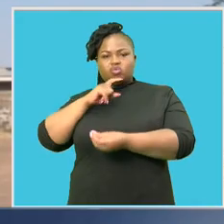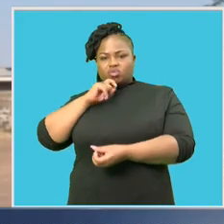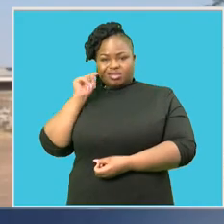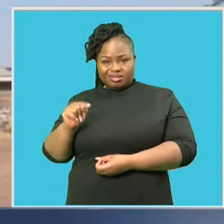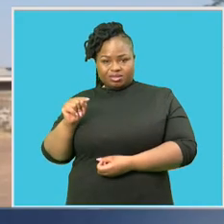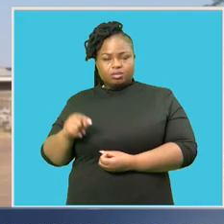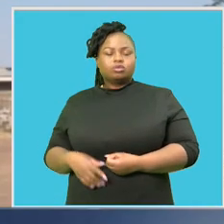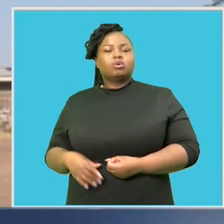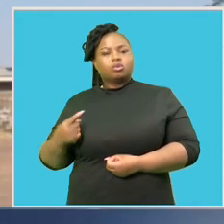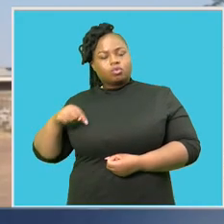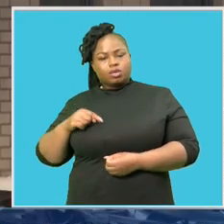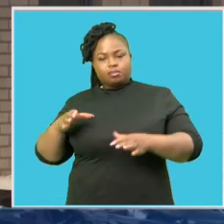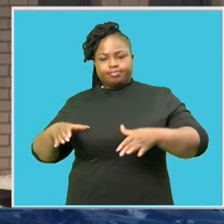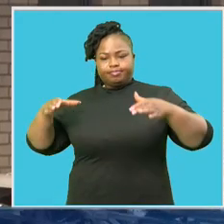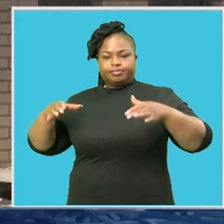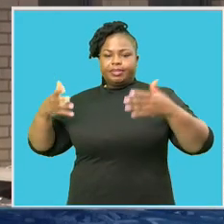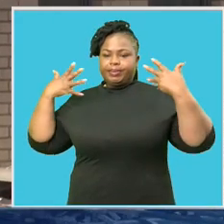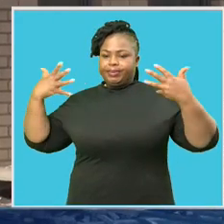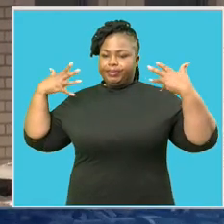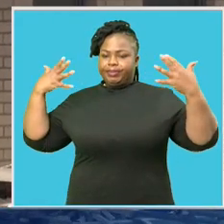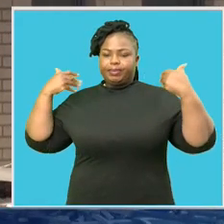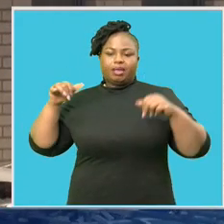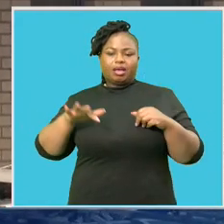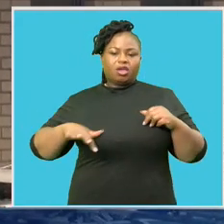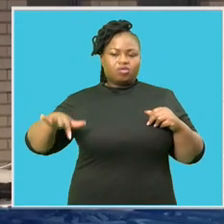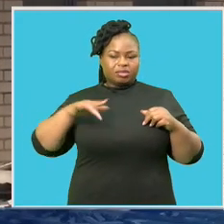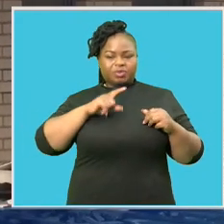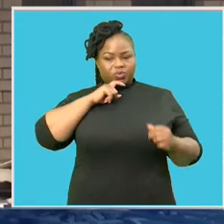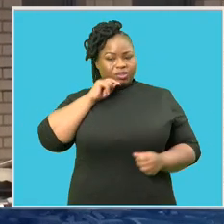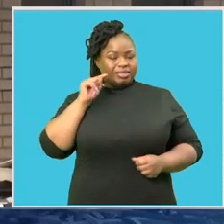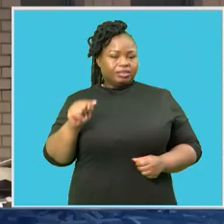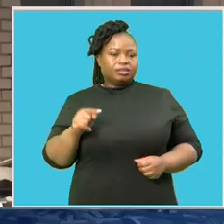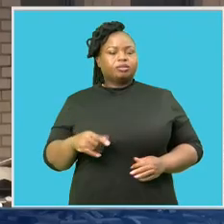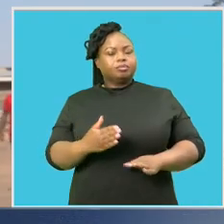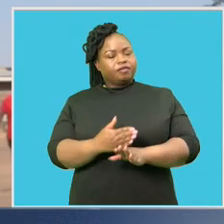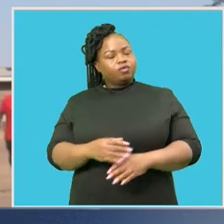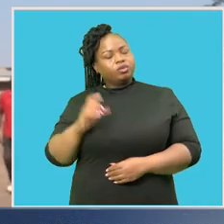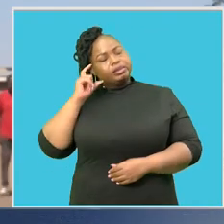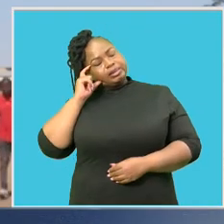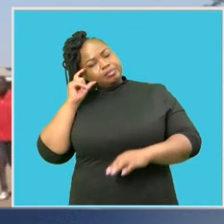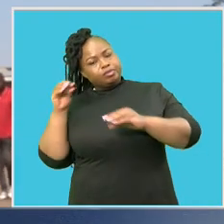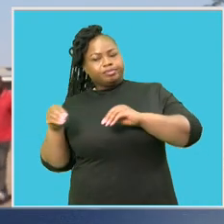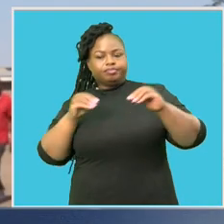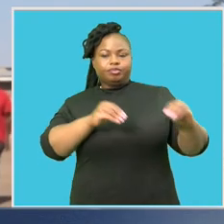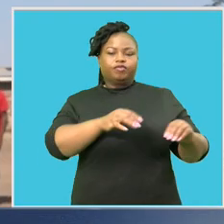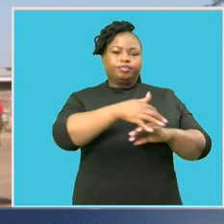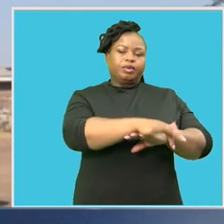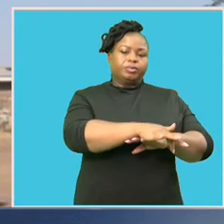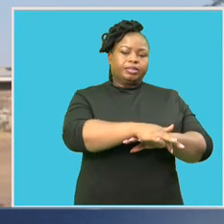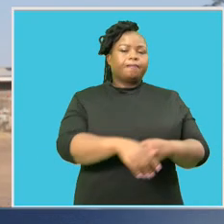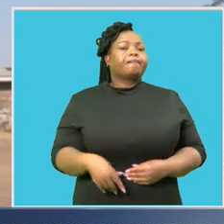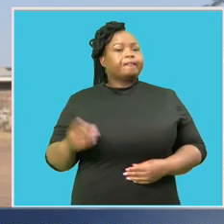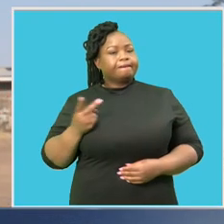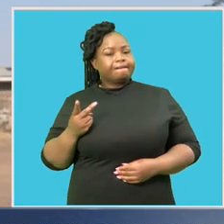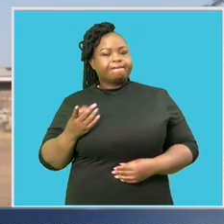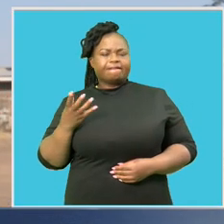sisebenzisa sisebenzisa endaweni evulekile, meaning in a ventilated area. Before siyolala siyayithatha sibekela ngaphandle. And then khona